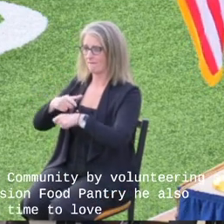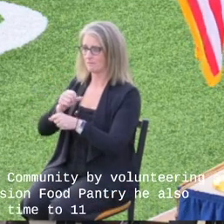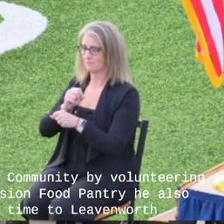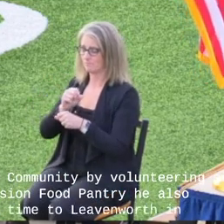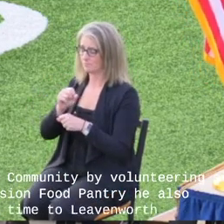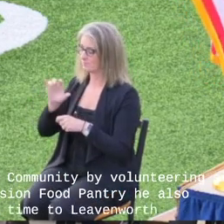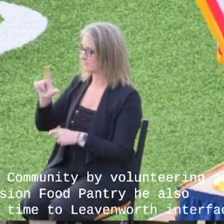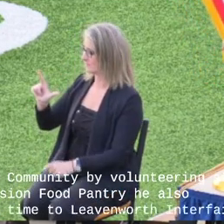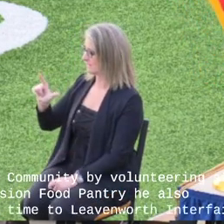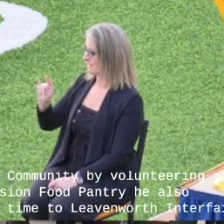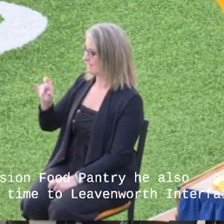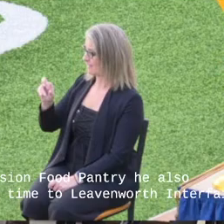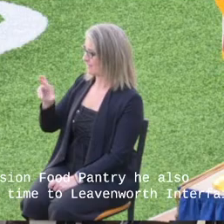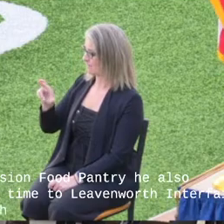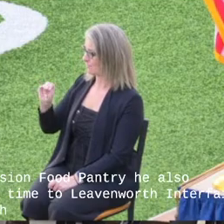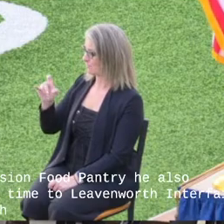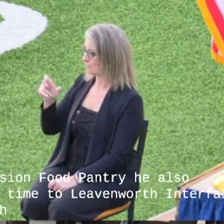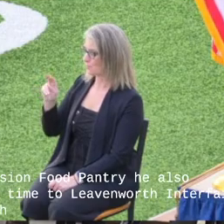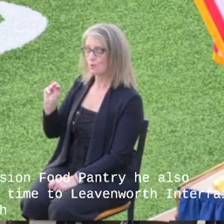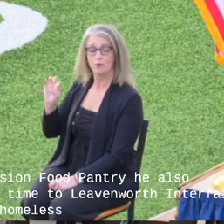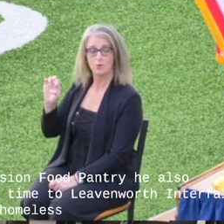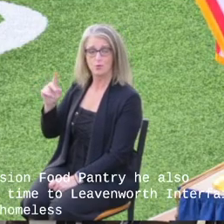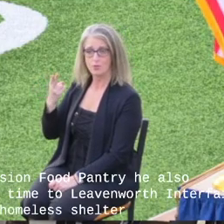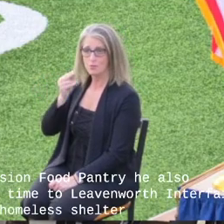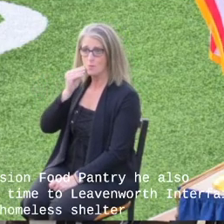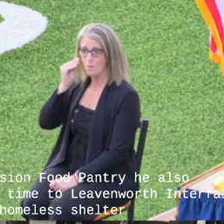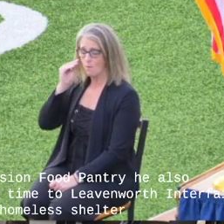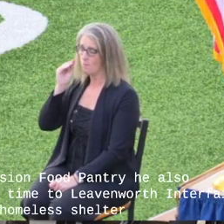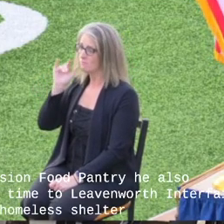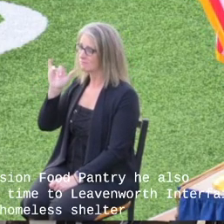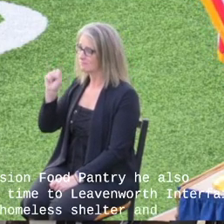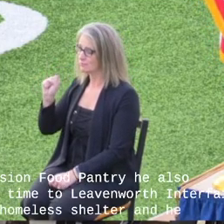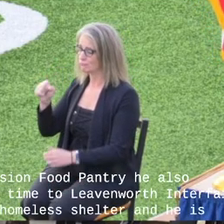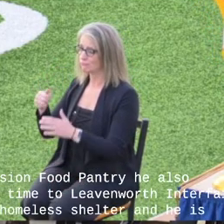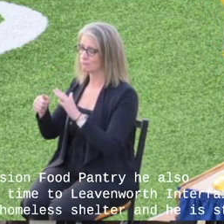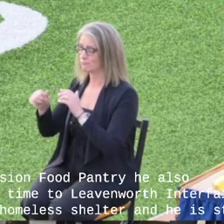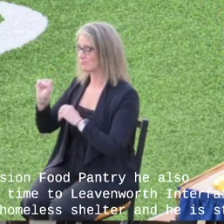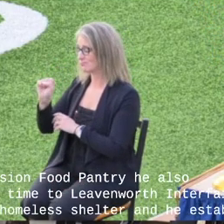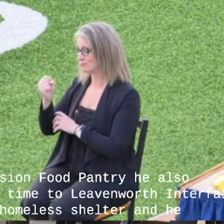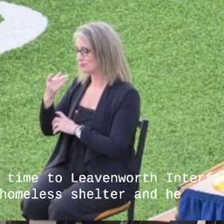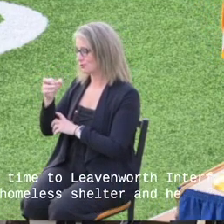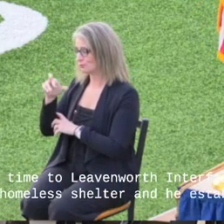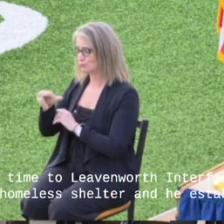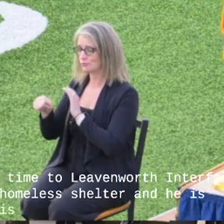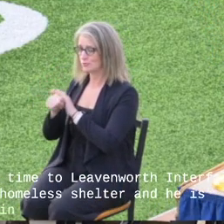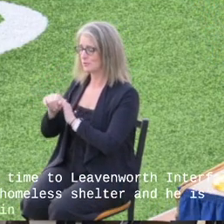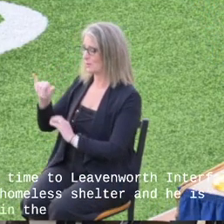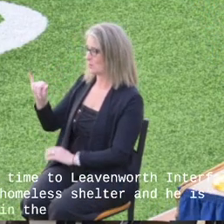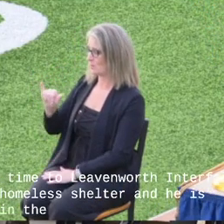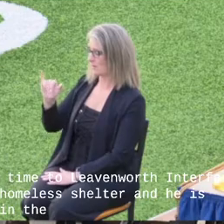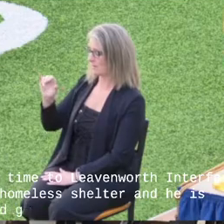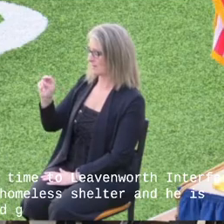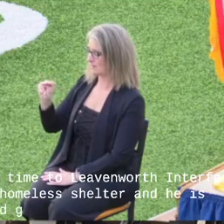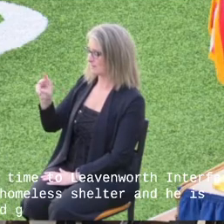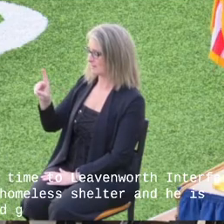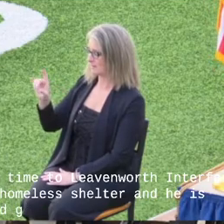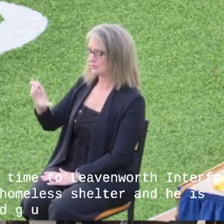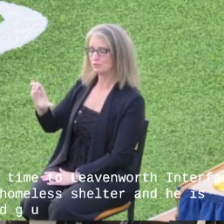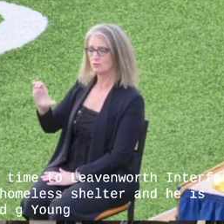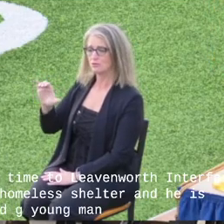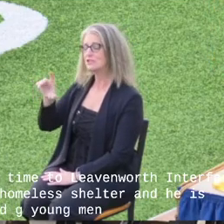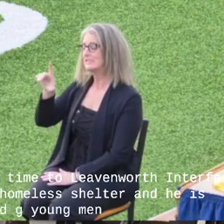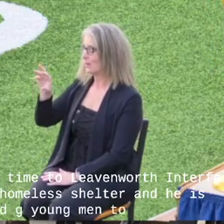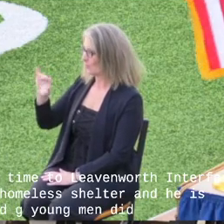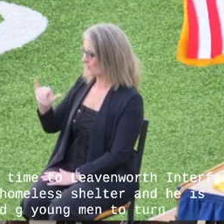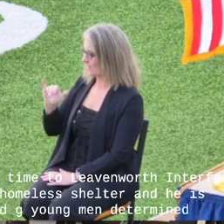Leavenworth Interfaith Community Hope Homeless Shelter, and he established YMDG, Young